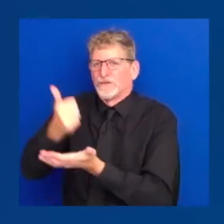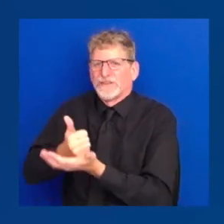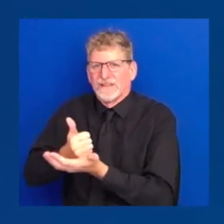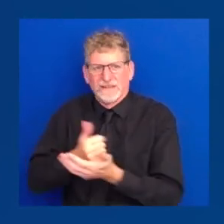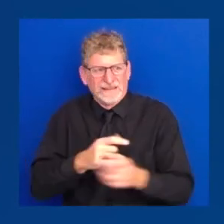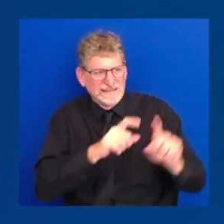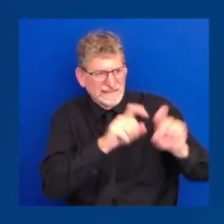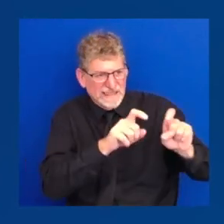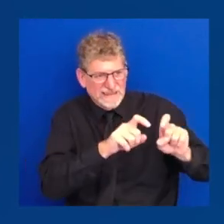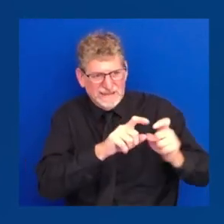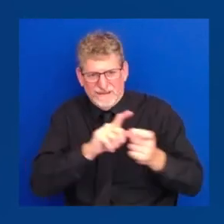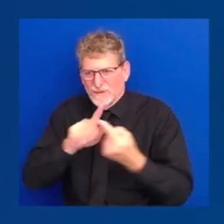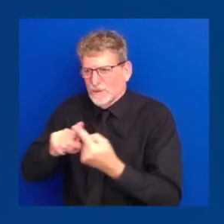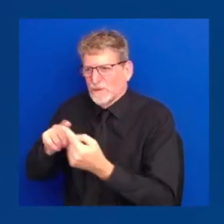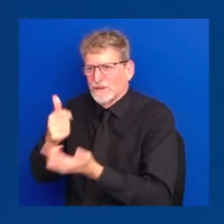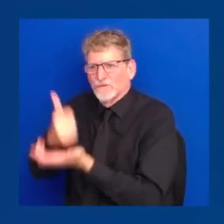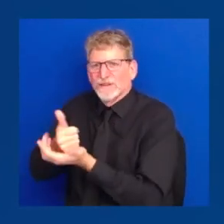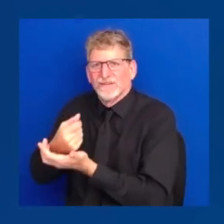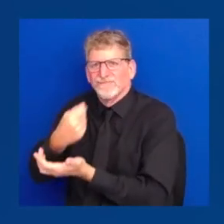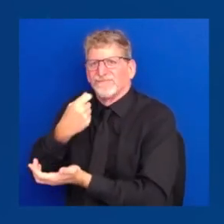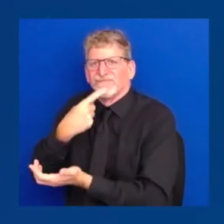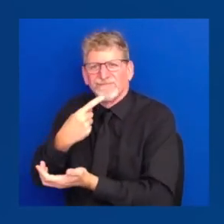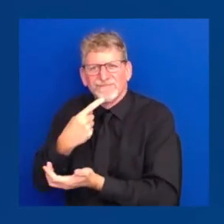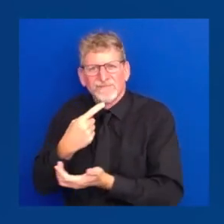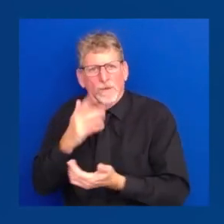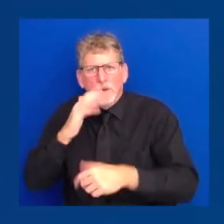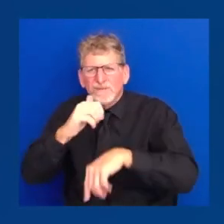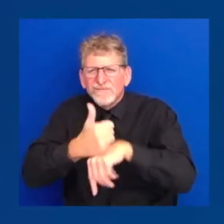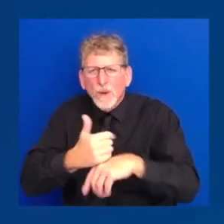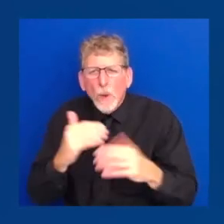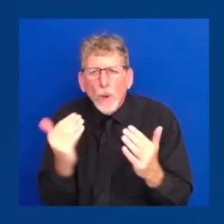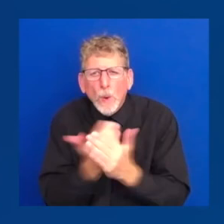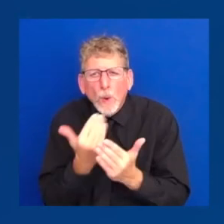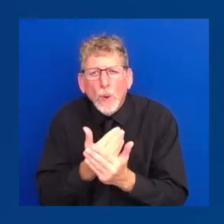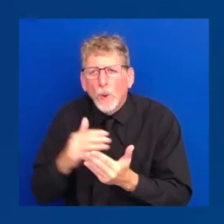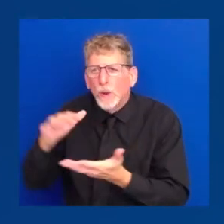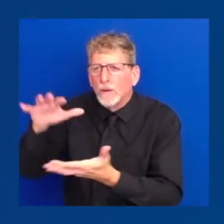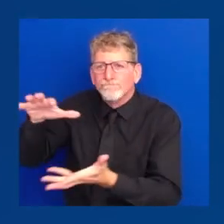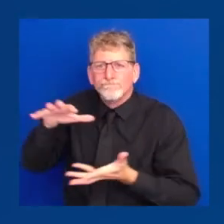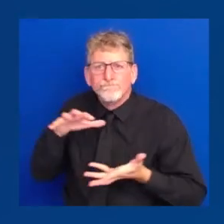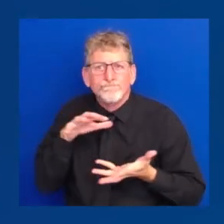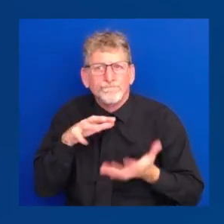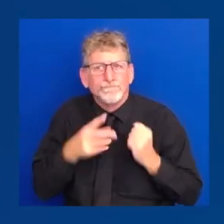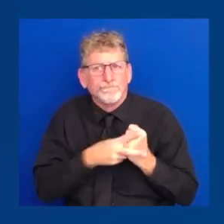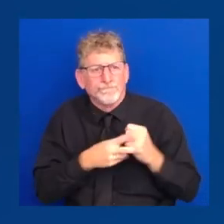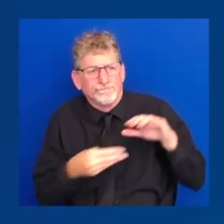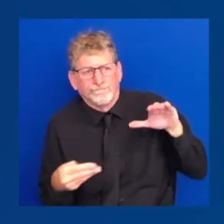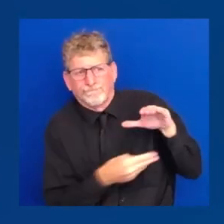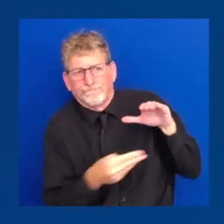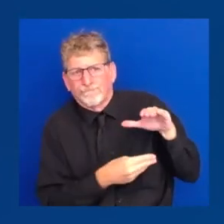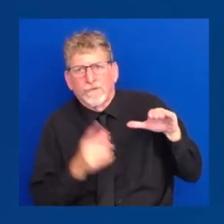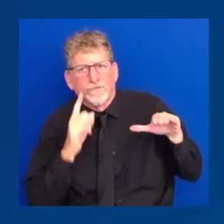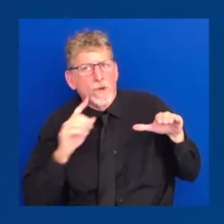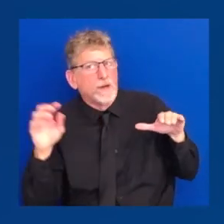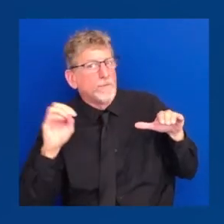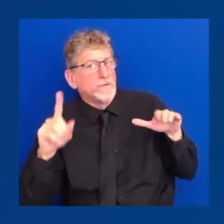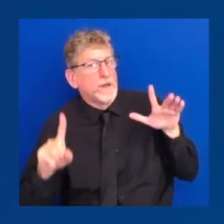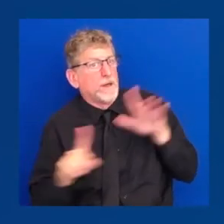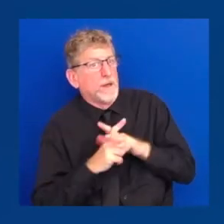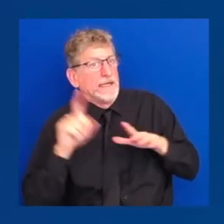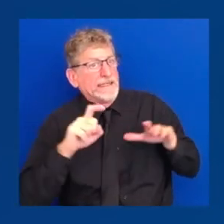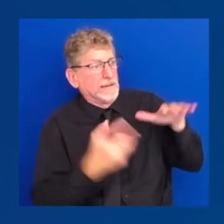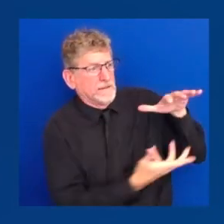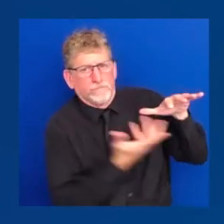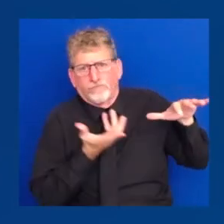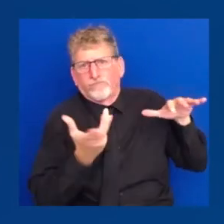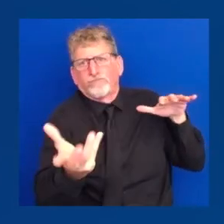stockpiles of tests, pills, and masks so we have the tools ready to deploy if we need them. So the president was very clear, as Dr.